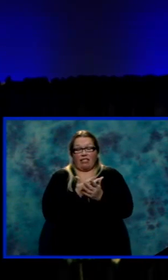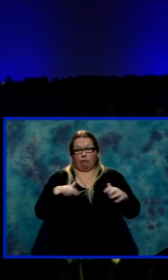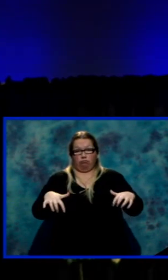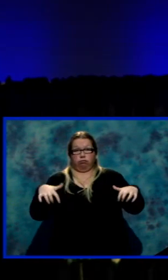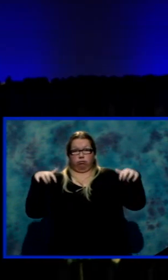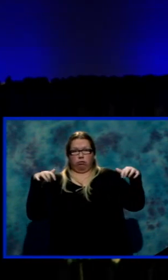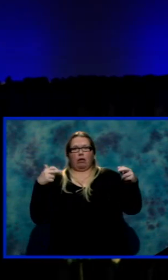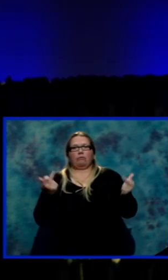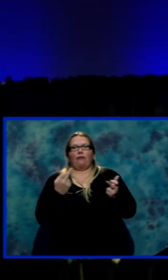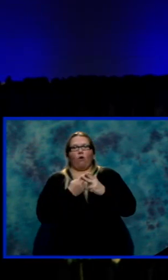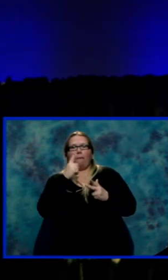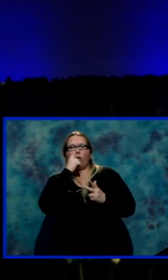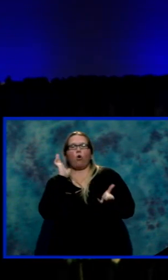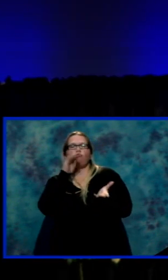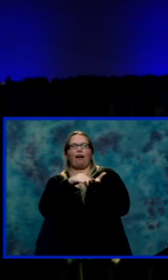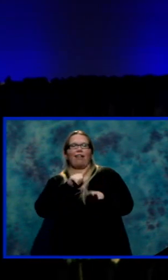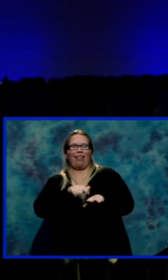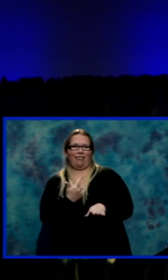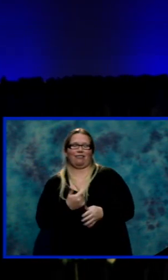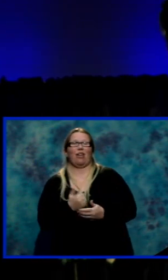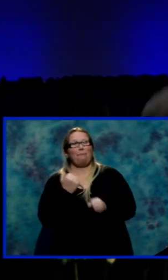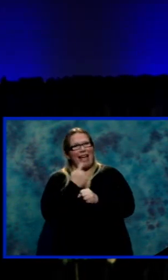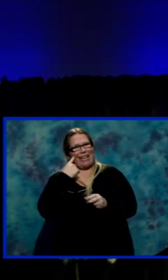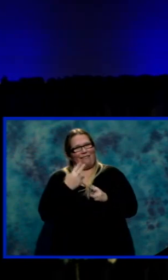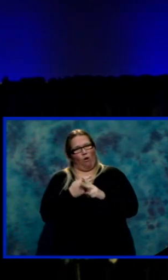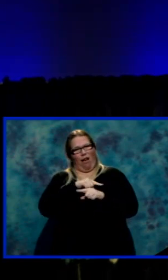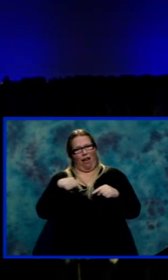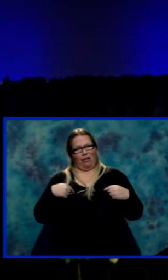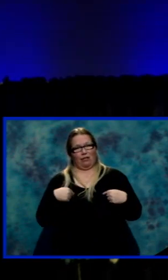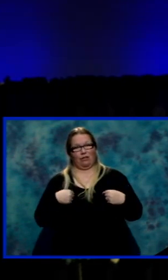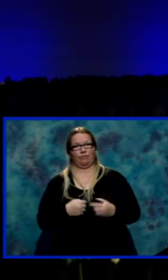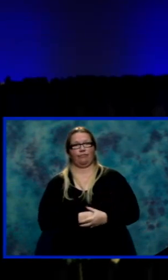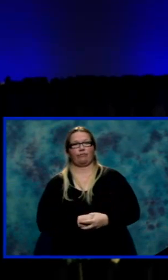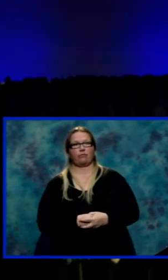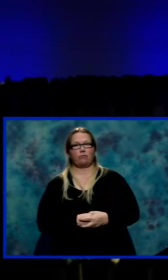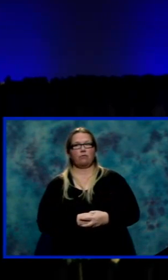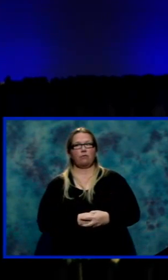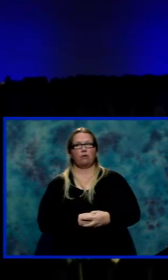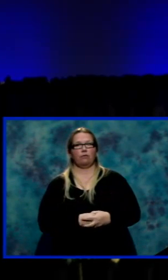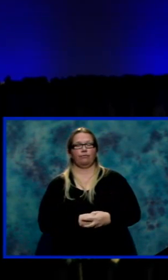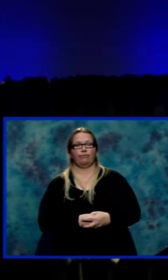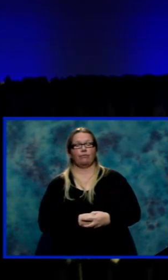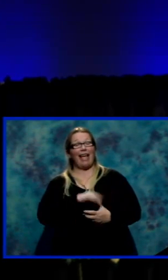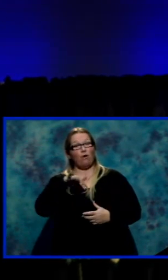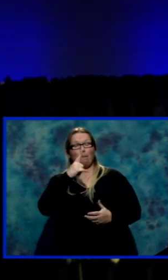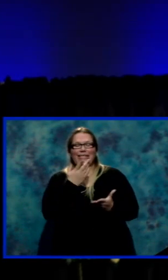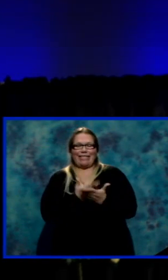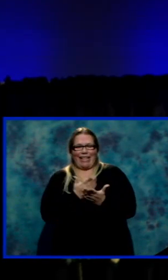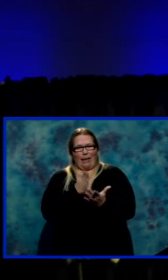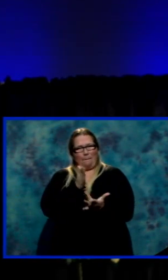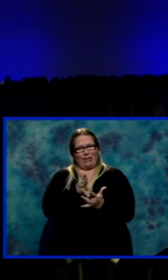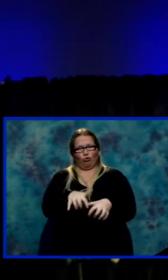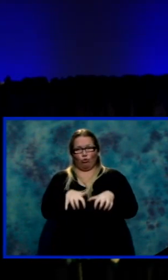please just move to the center. It makes it so much easier for us. So no one's sitting on the outside, everyone into the center so that those who come